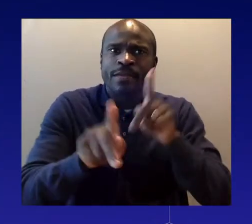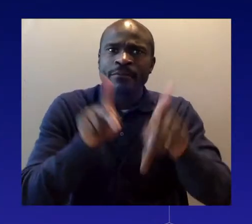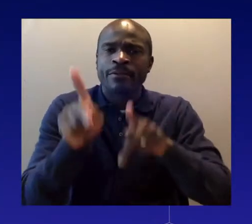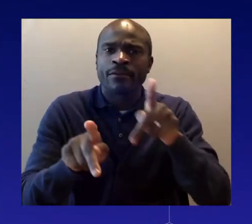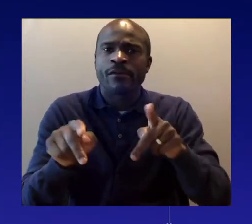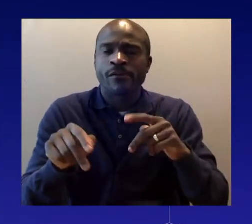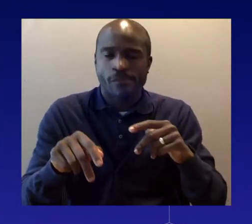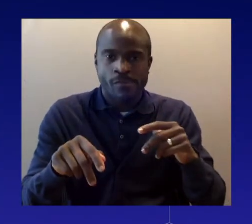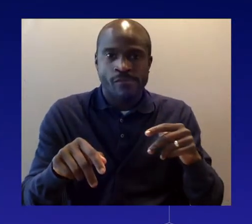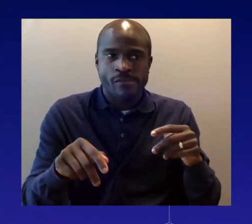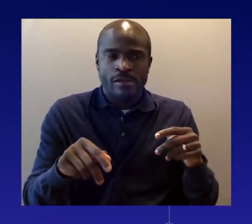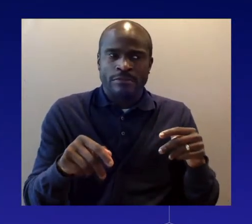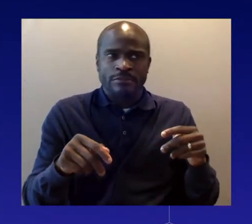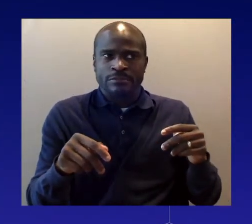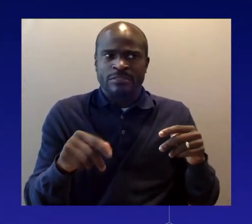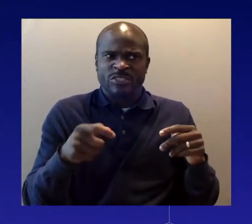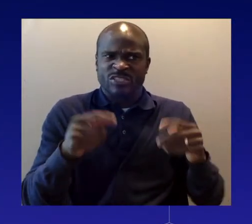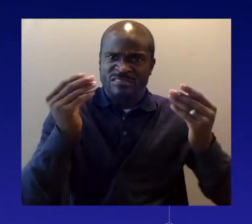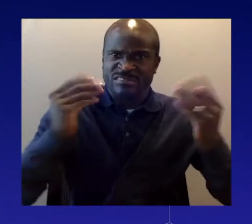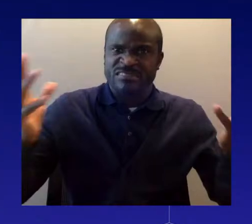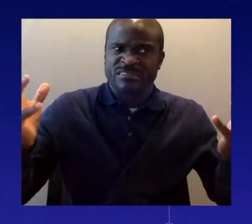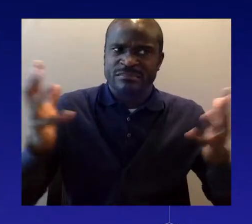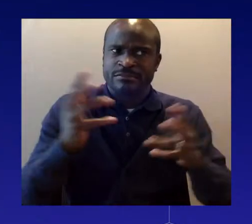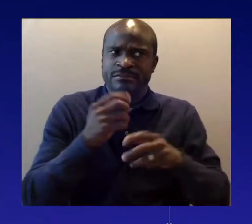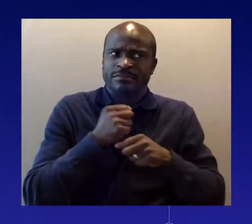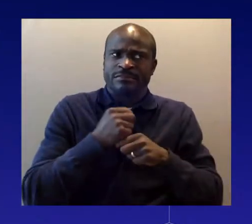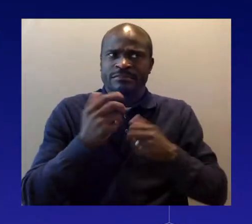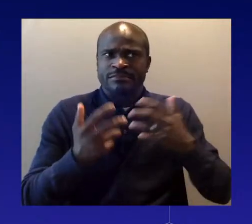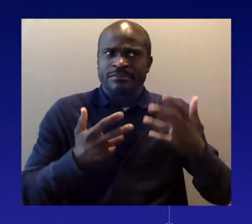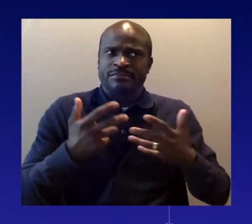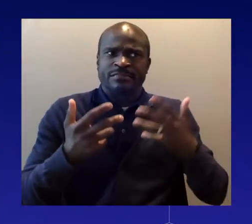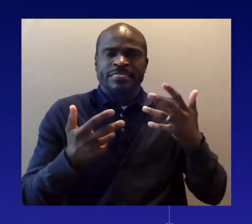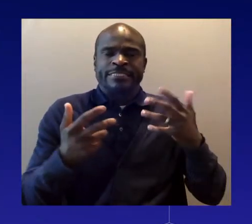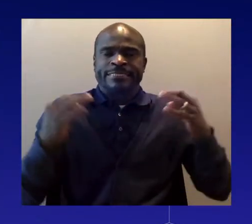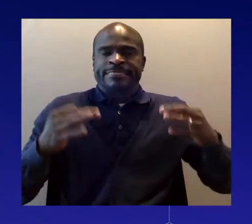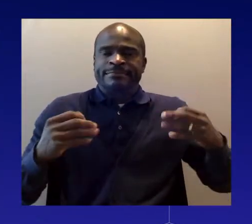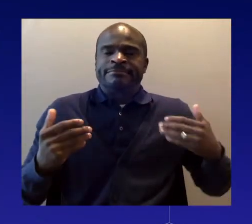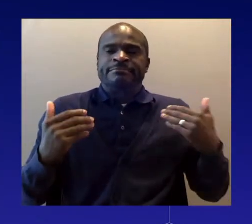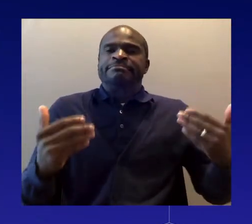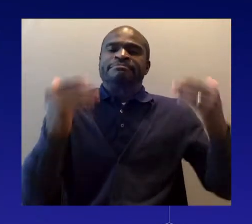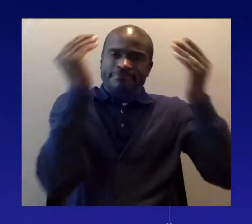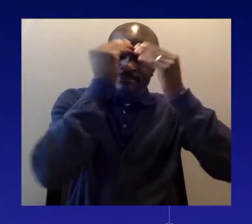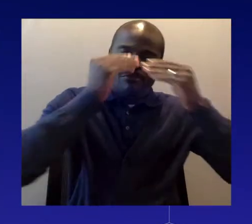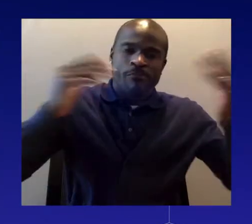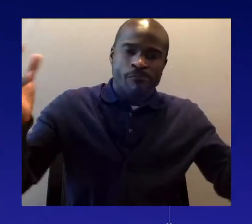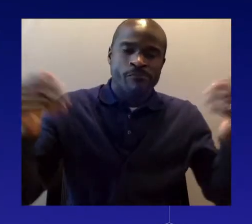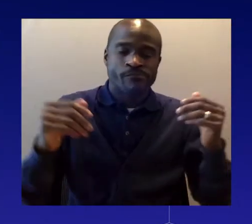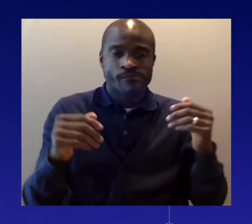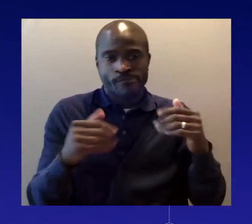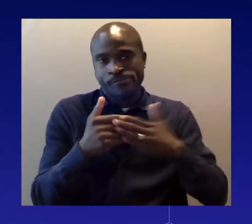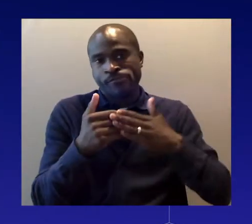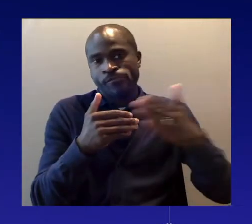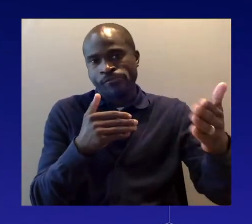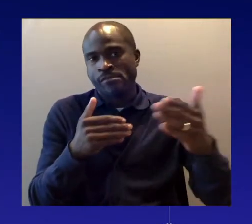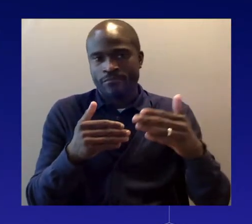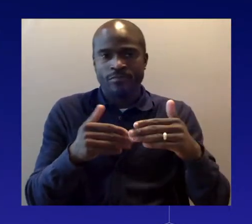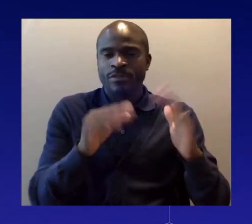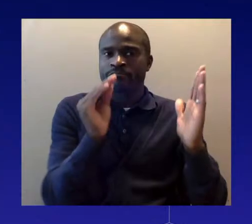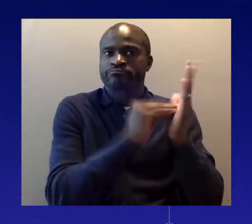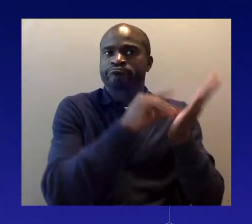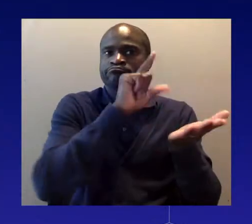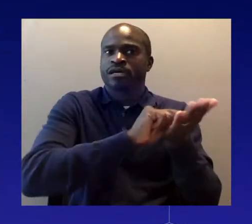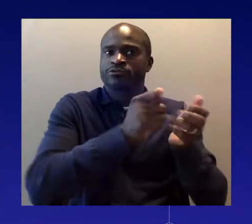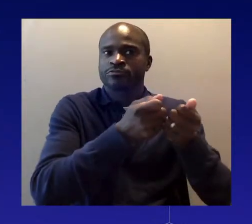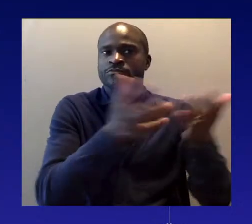Nature Machine Learning. And you can imagine the reaction that they got after that. But AI is a tool, and it can